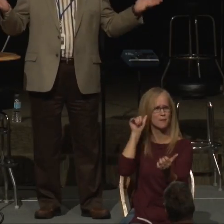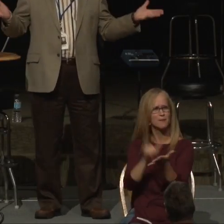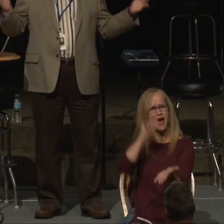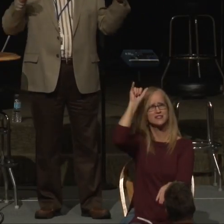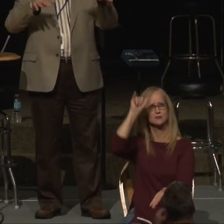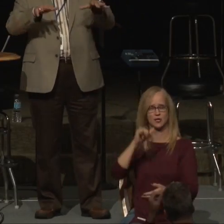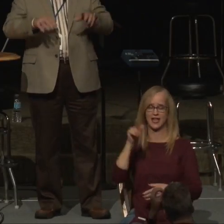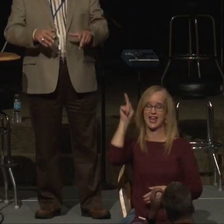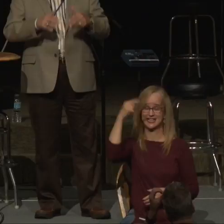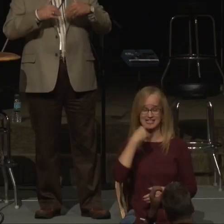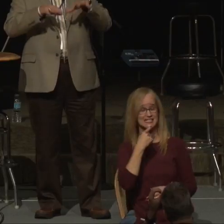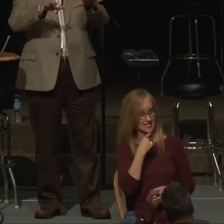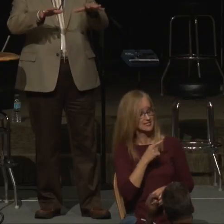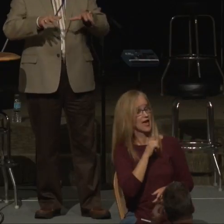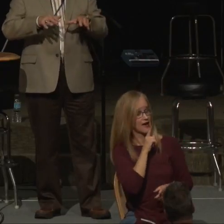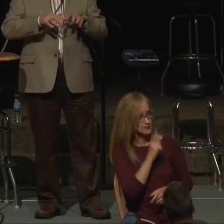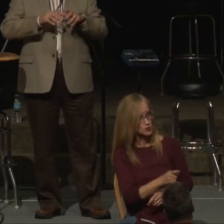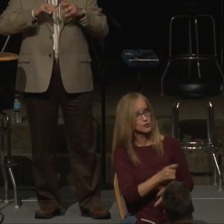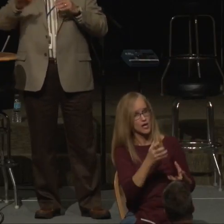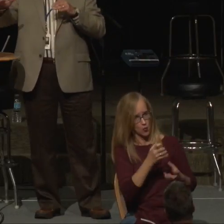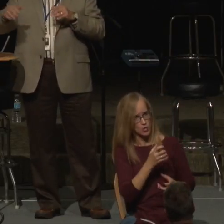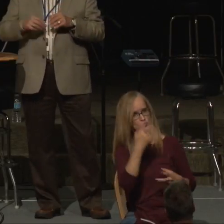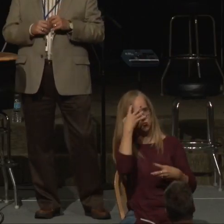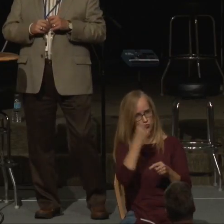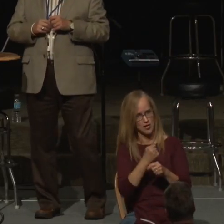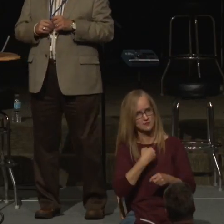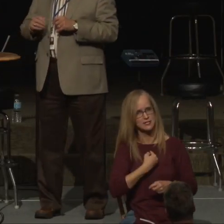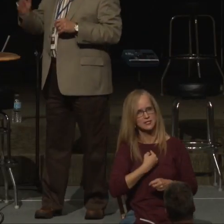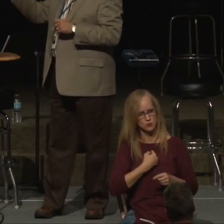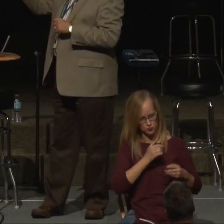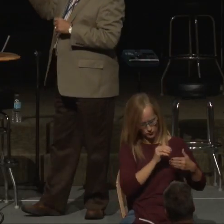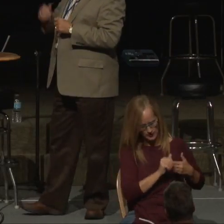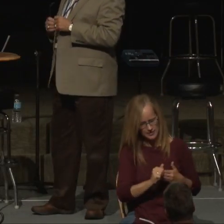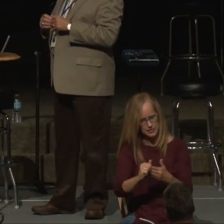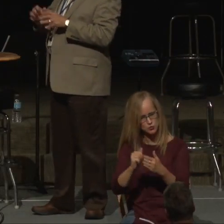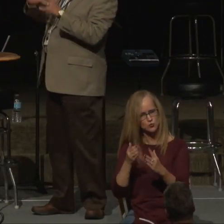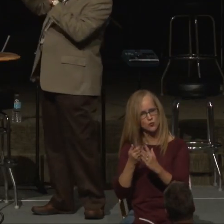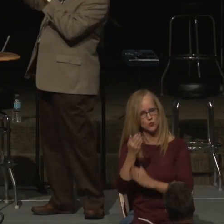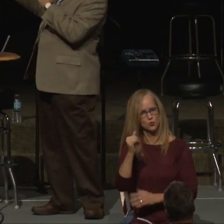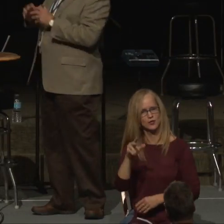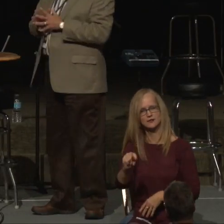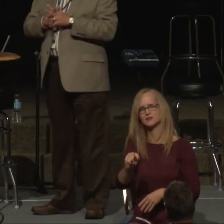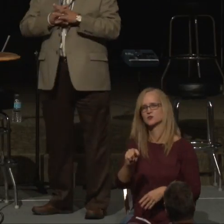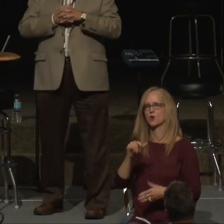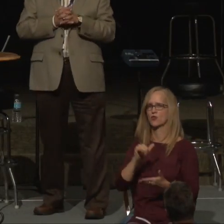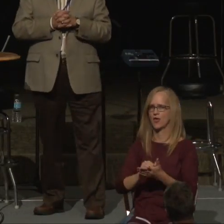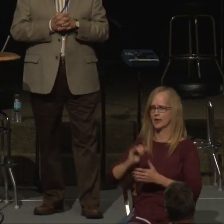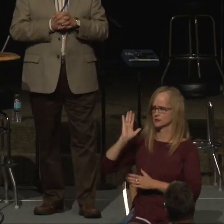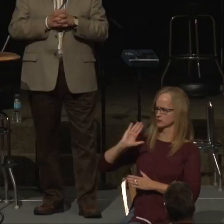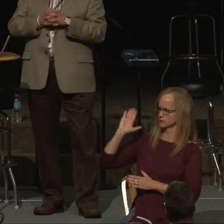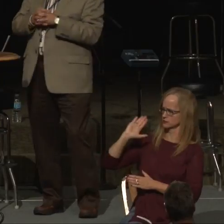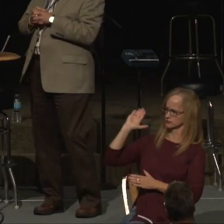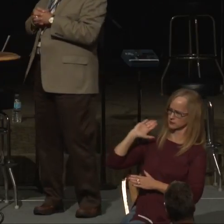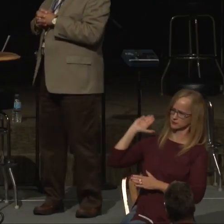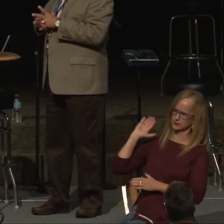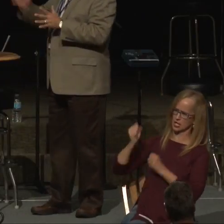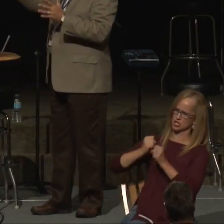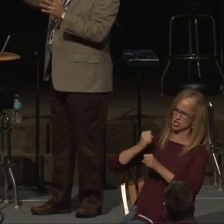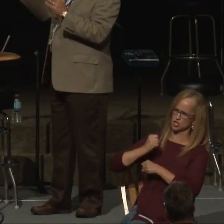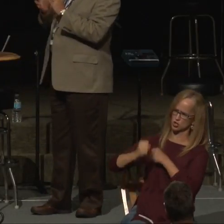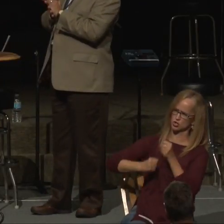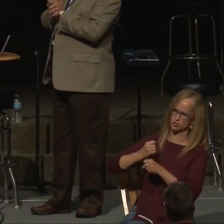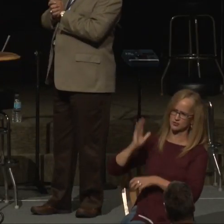says, absolutely, that's right. I want you to trust me to take you through it. And so that's kind of harking back to some of that years and years